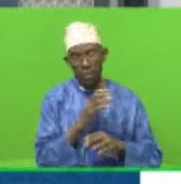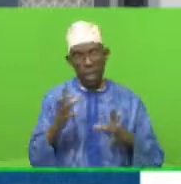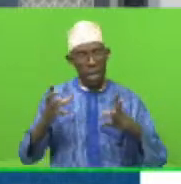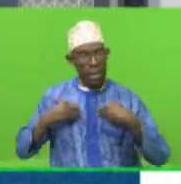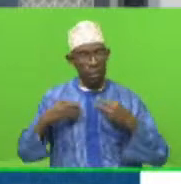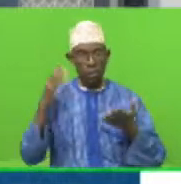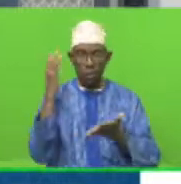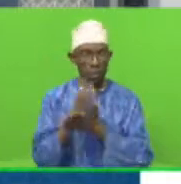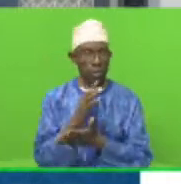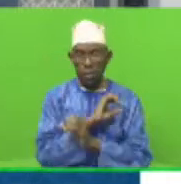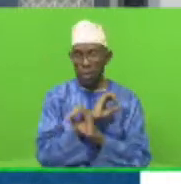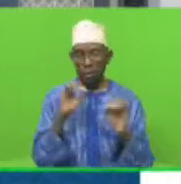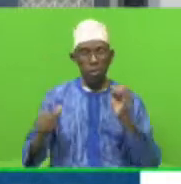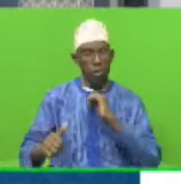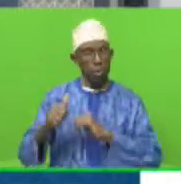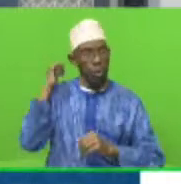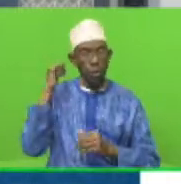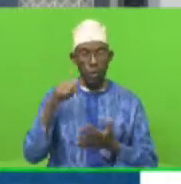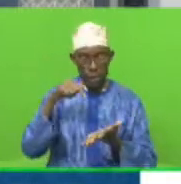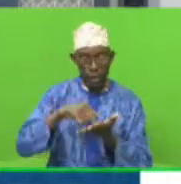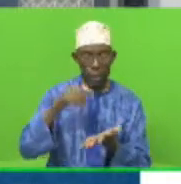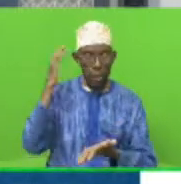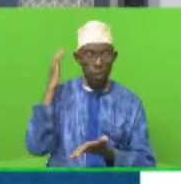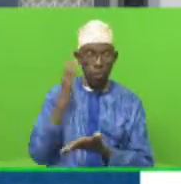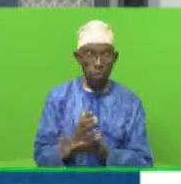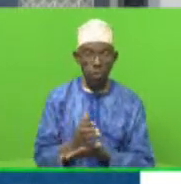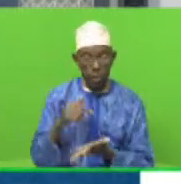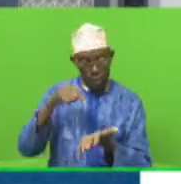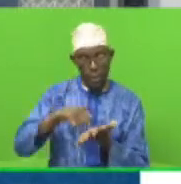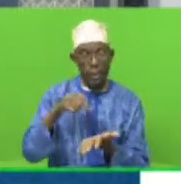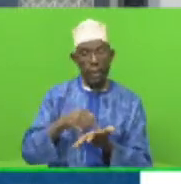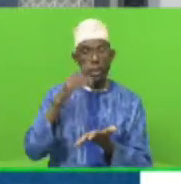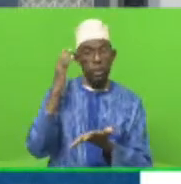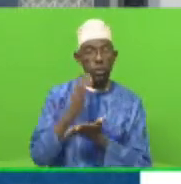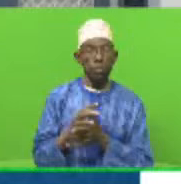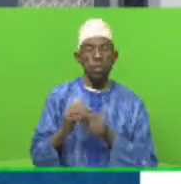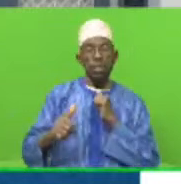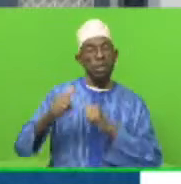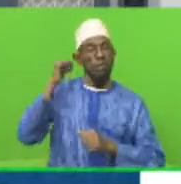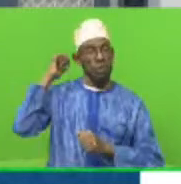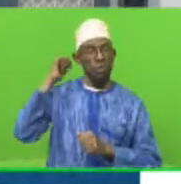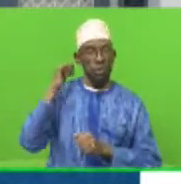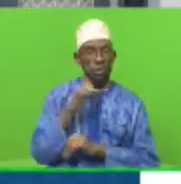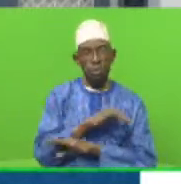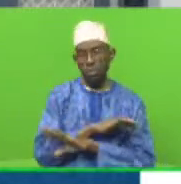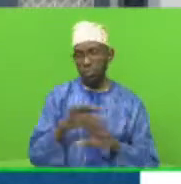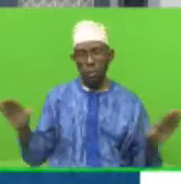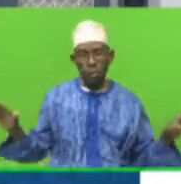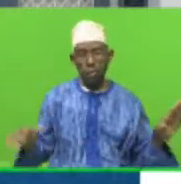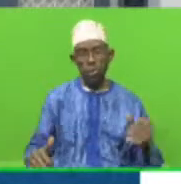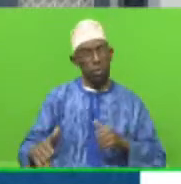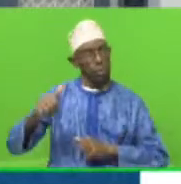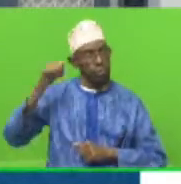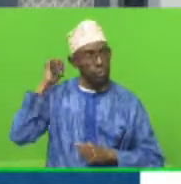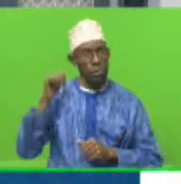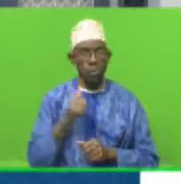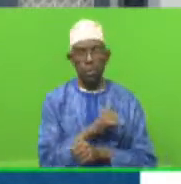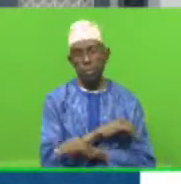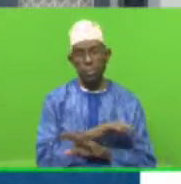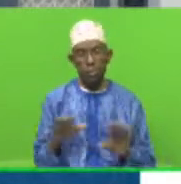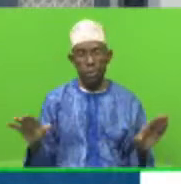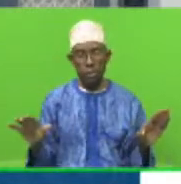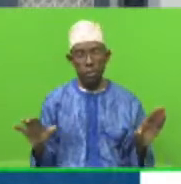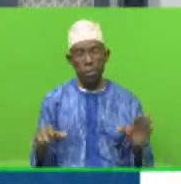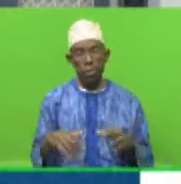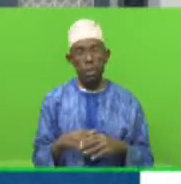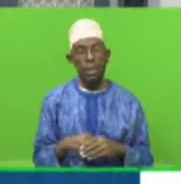accept the truth. Yes, you know the truth. You know this is the truth, but you refute, you refuse it. Wa